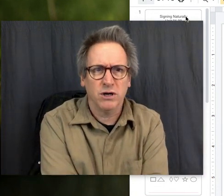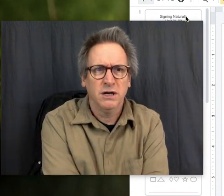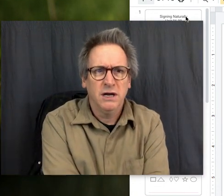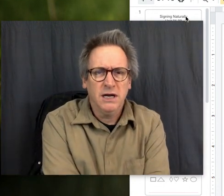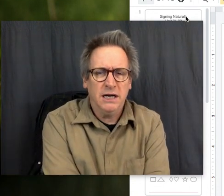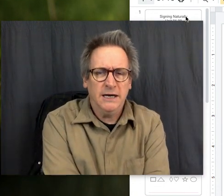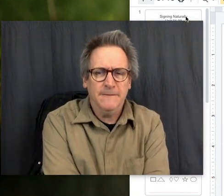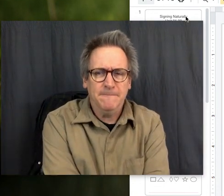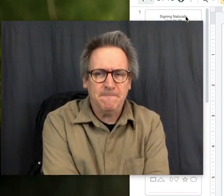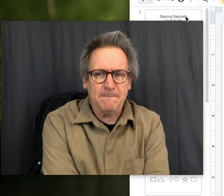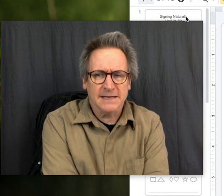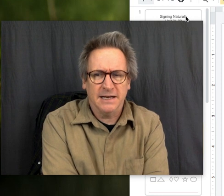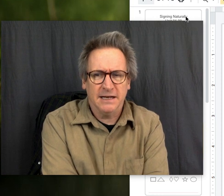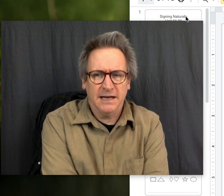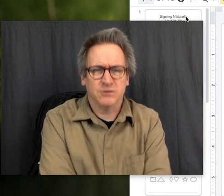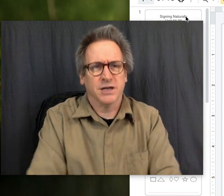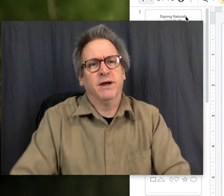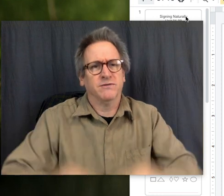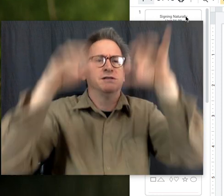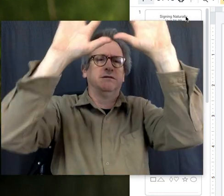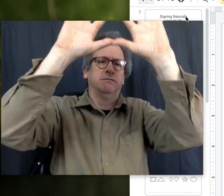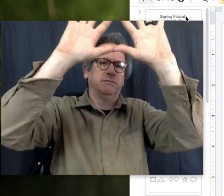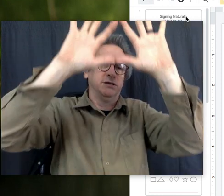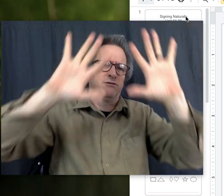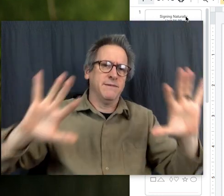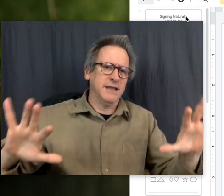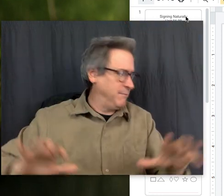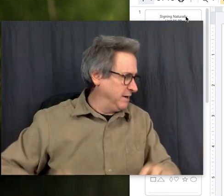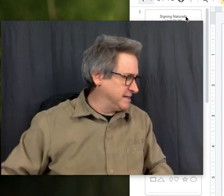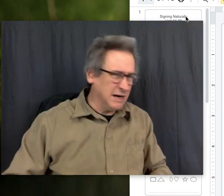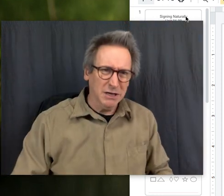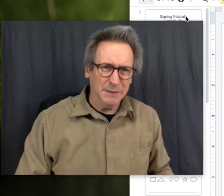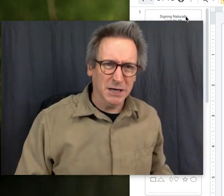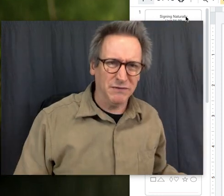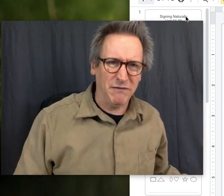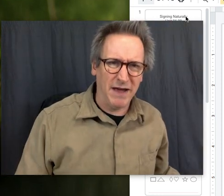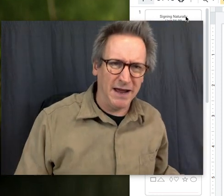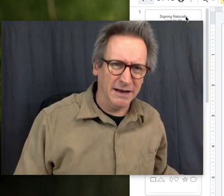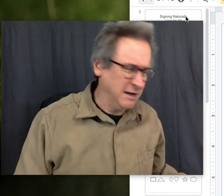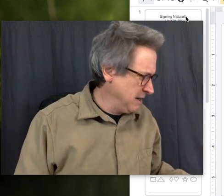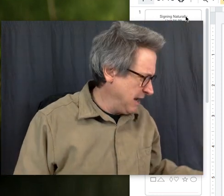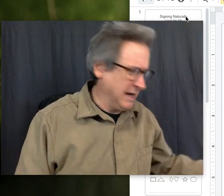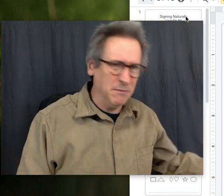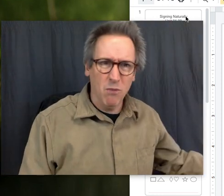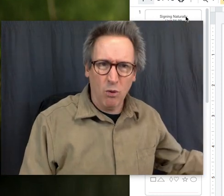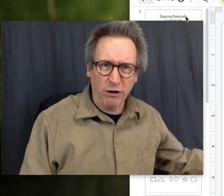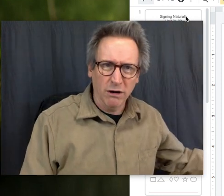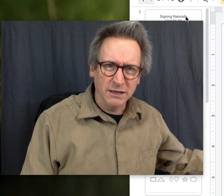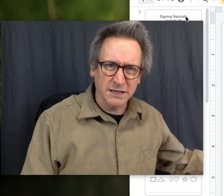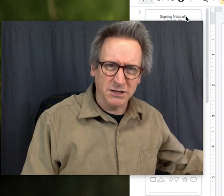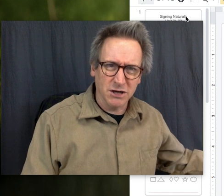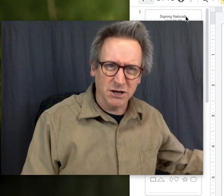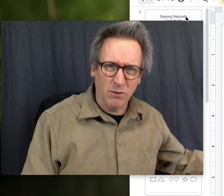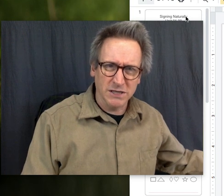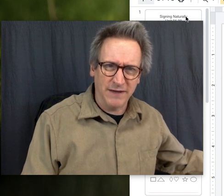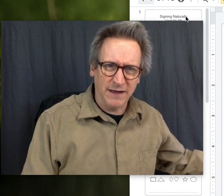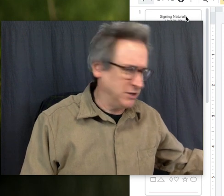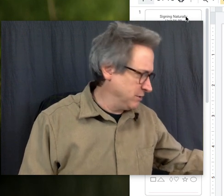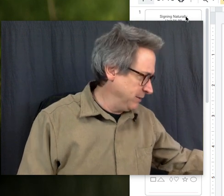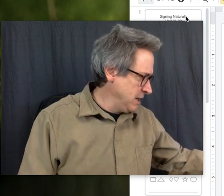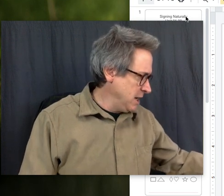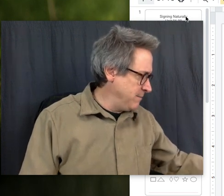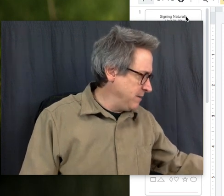book as an interesting way of just describing that, but it's not really much of a fad anymore to talk about one's